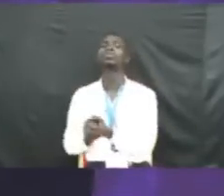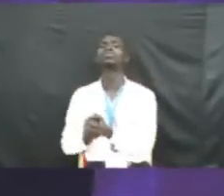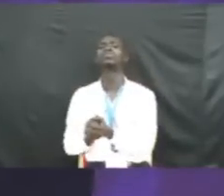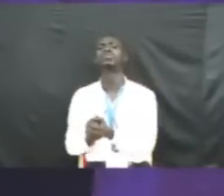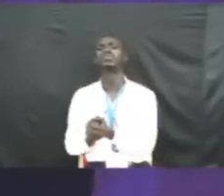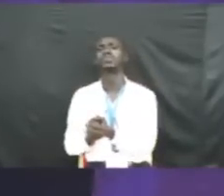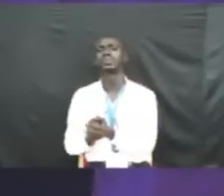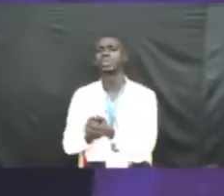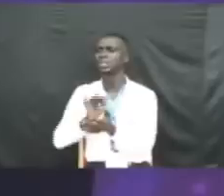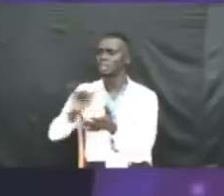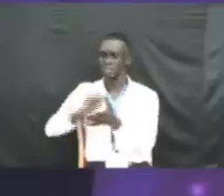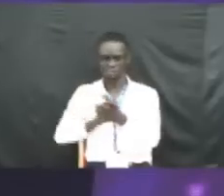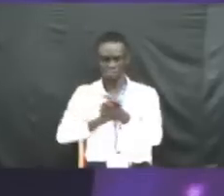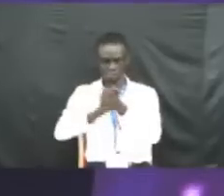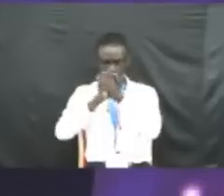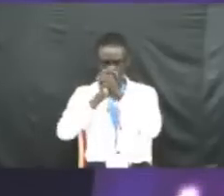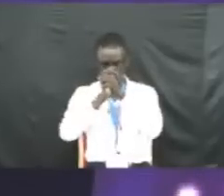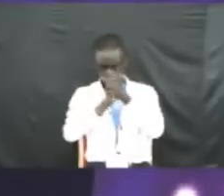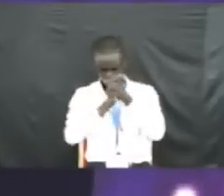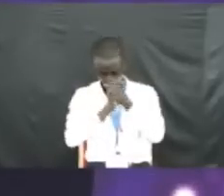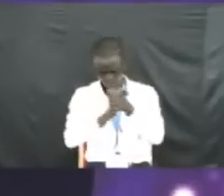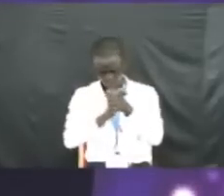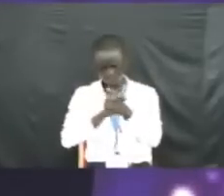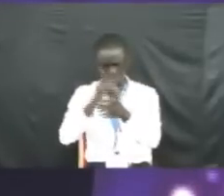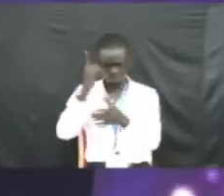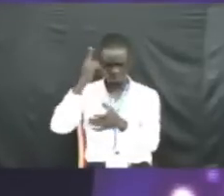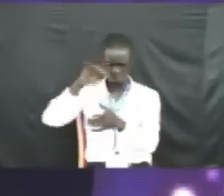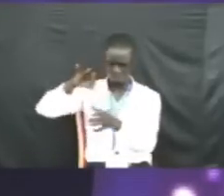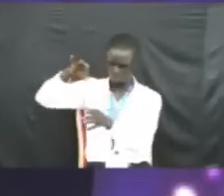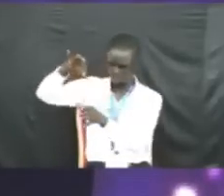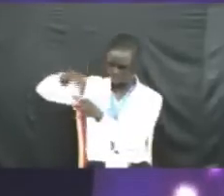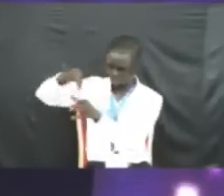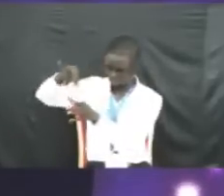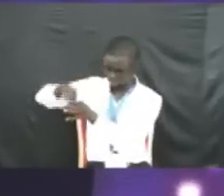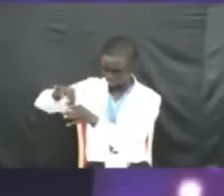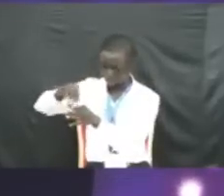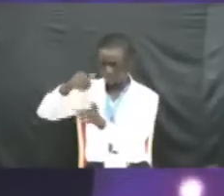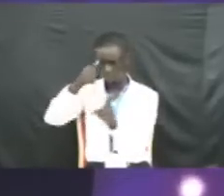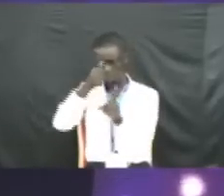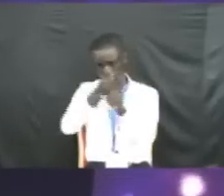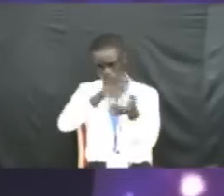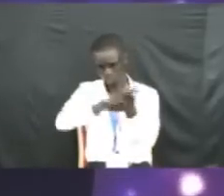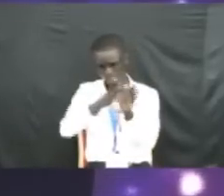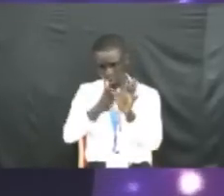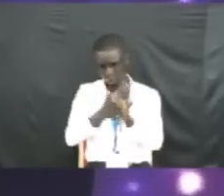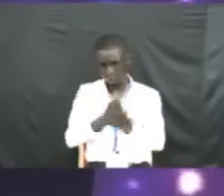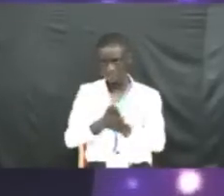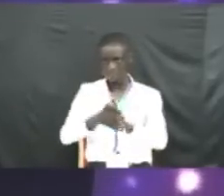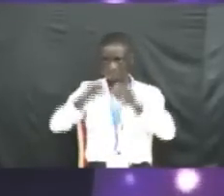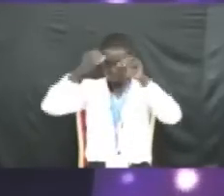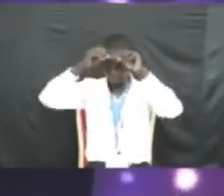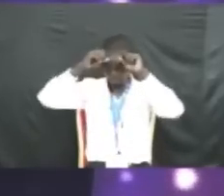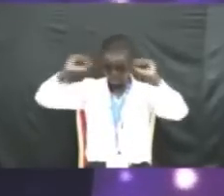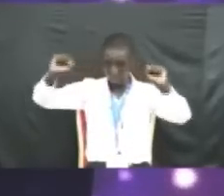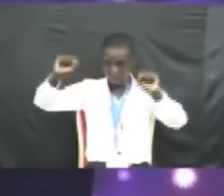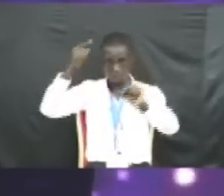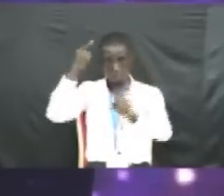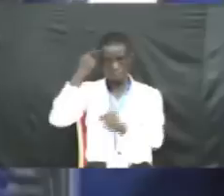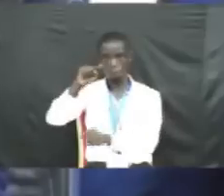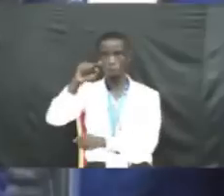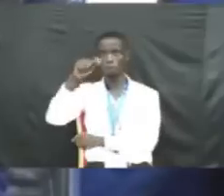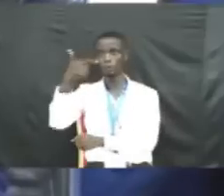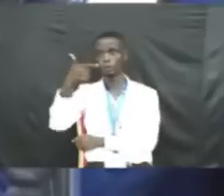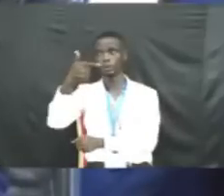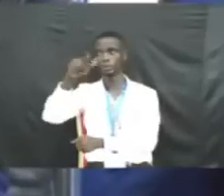I also want to congratulate you on your election as the president of the Ghana Pentecostal and Charismatic Council.